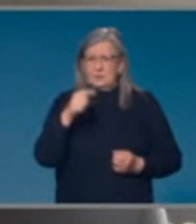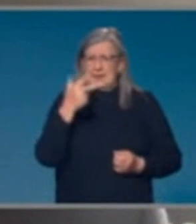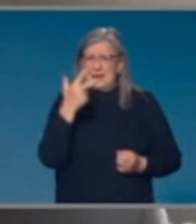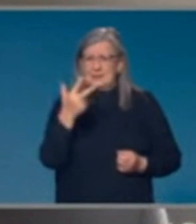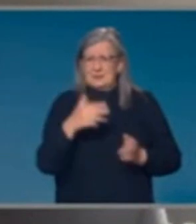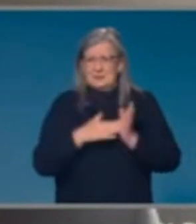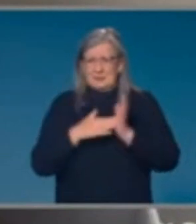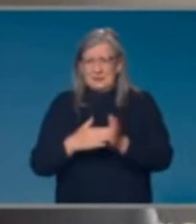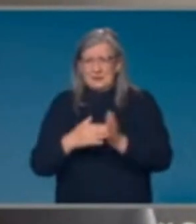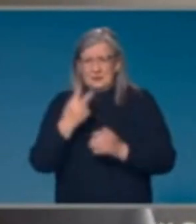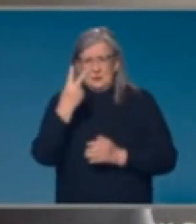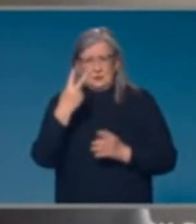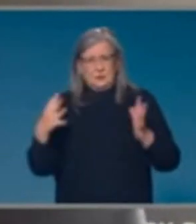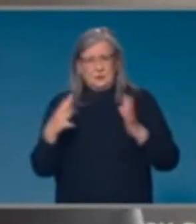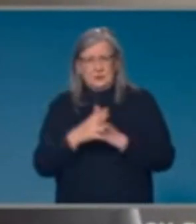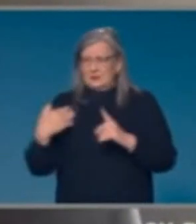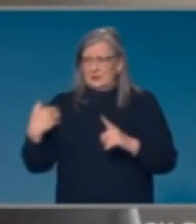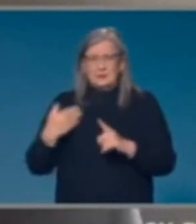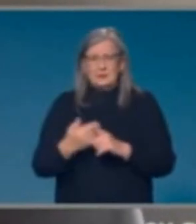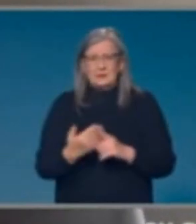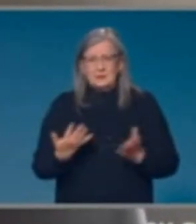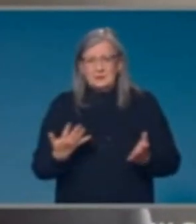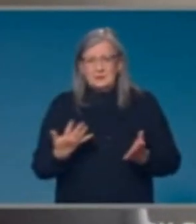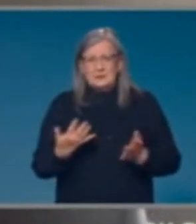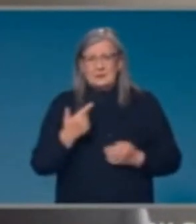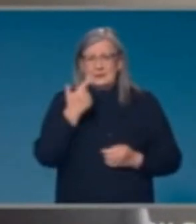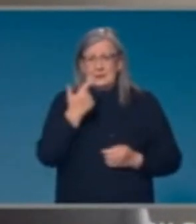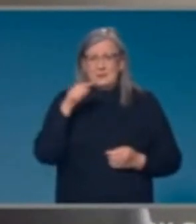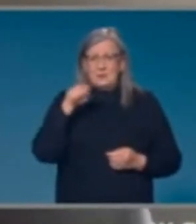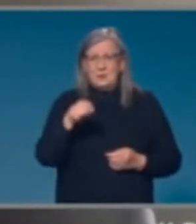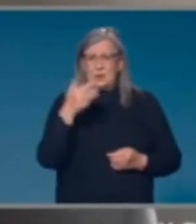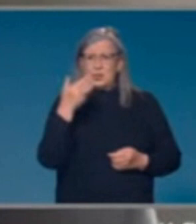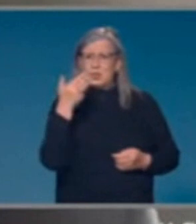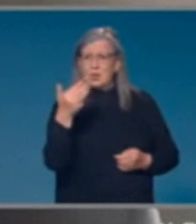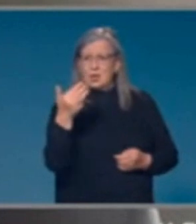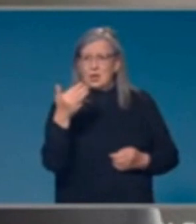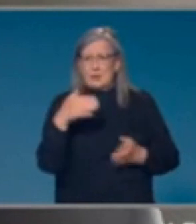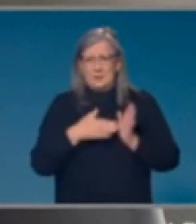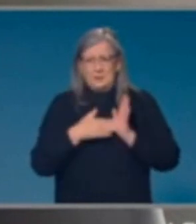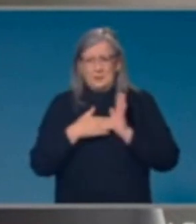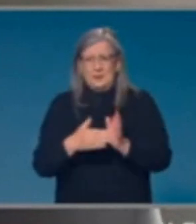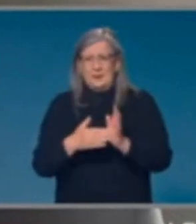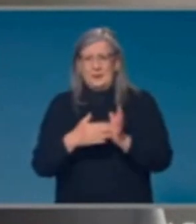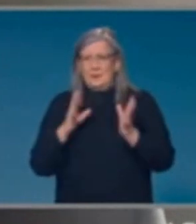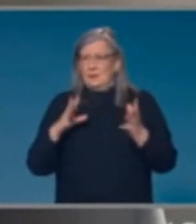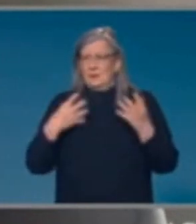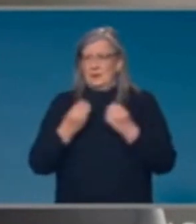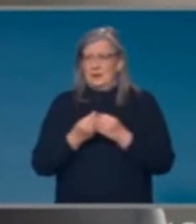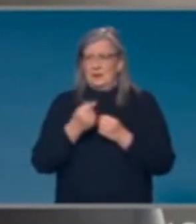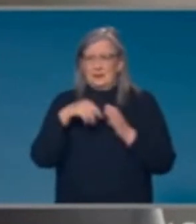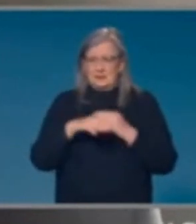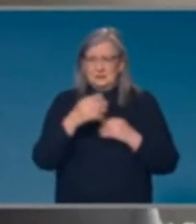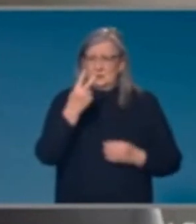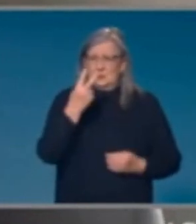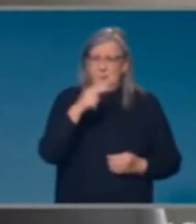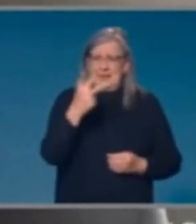and 7.9 million vaccinations in 28 days. So you can see the rate at which